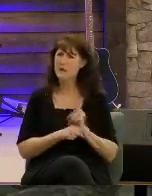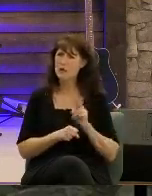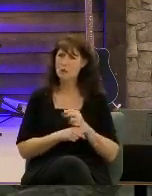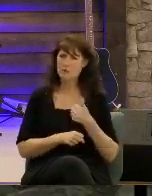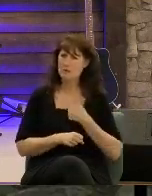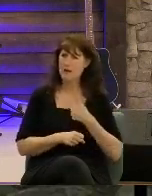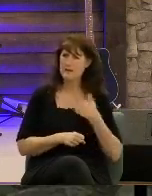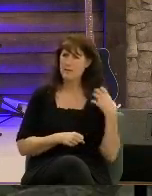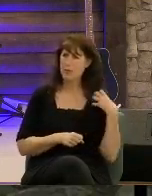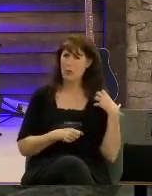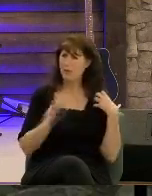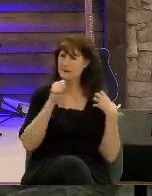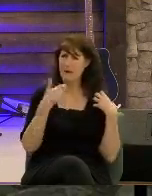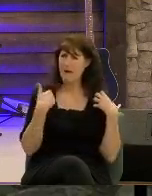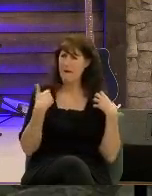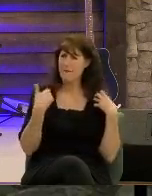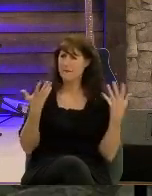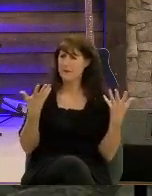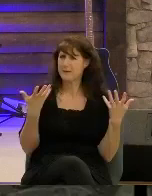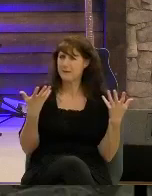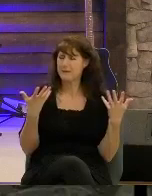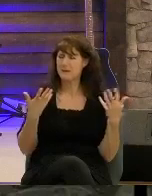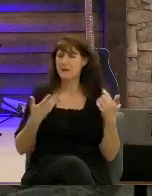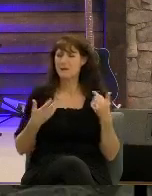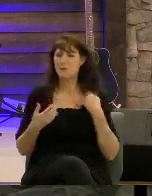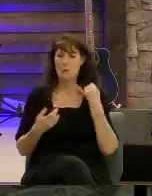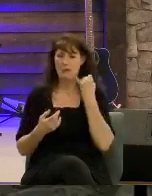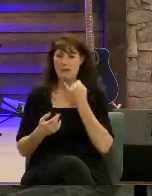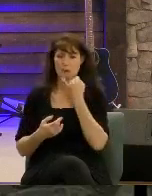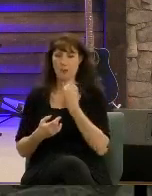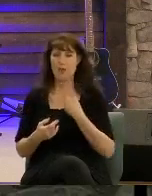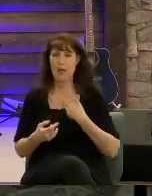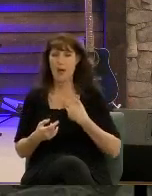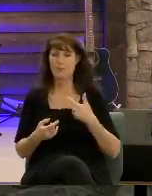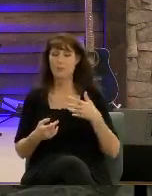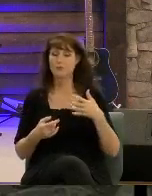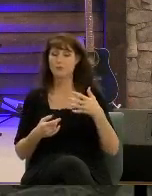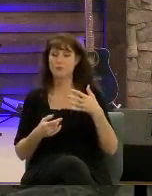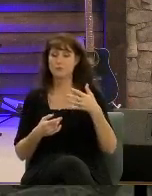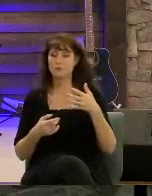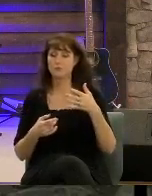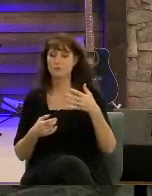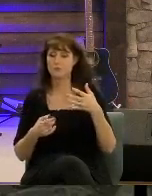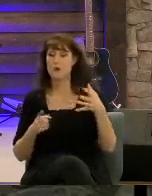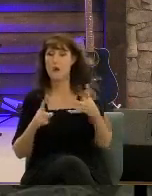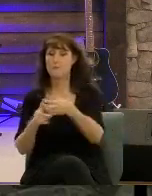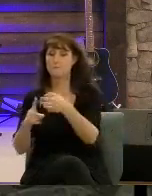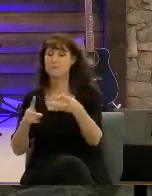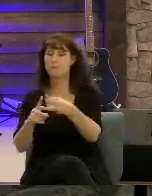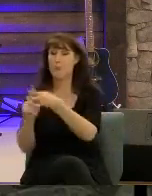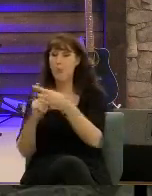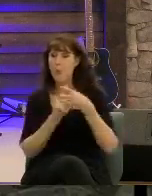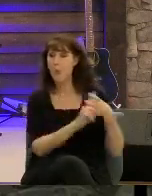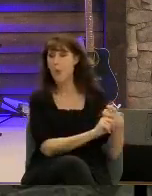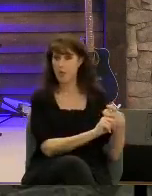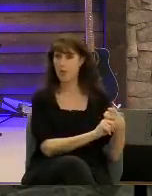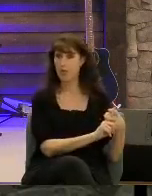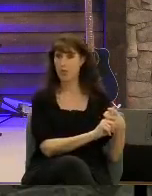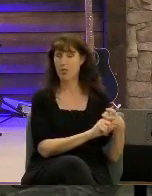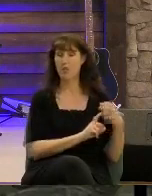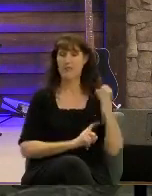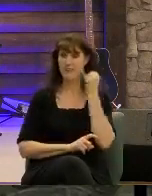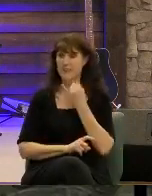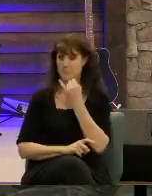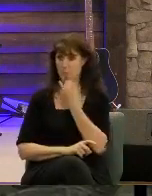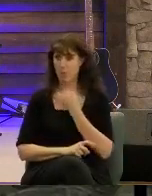say, I'm coming to pull the Israelites out, okay? And not only that, he had to go to the Israelites and say to them,